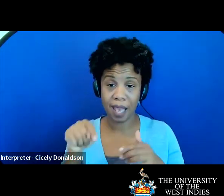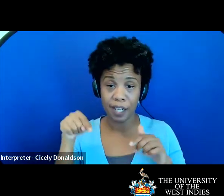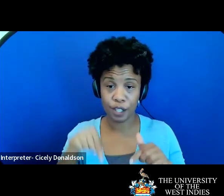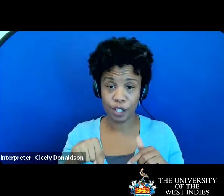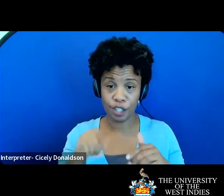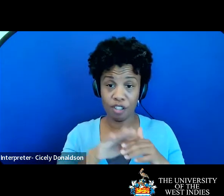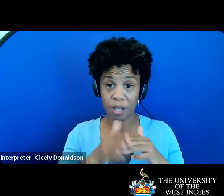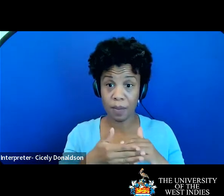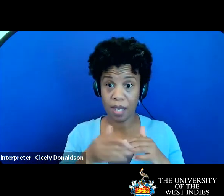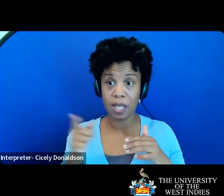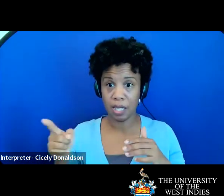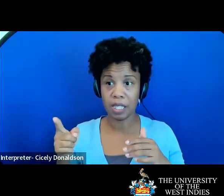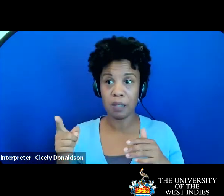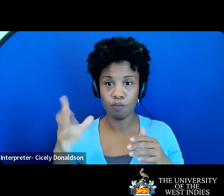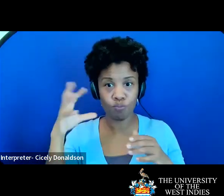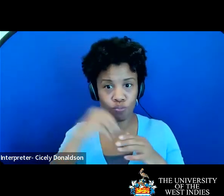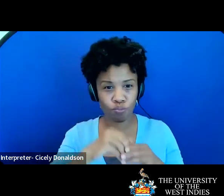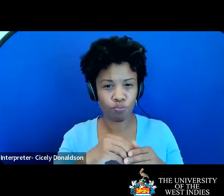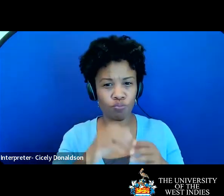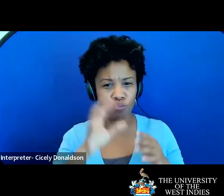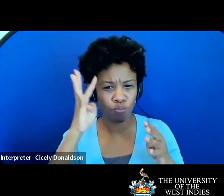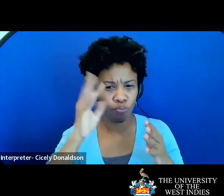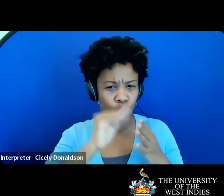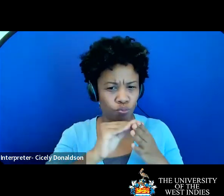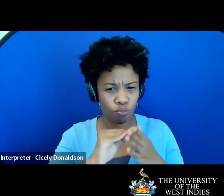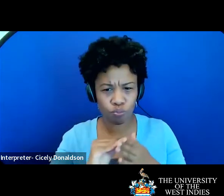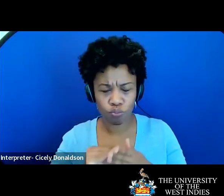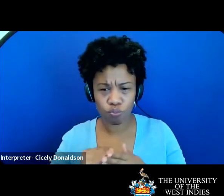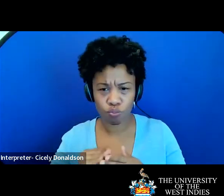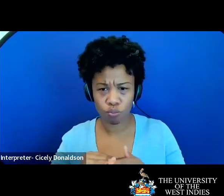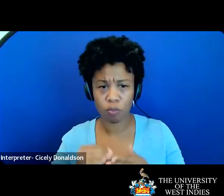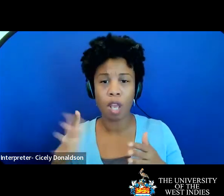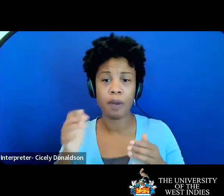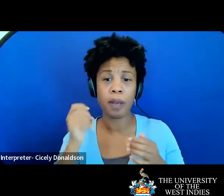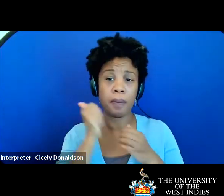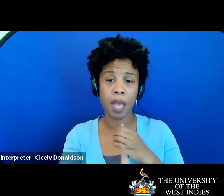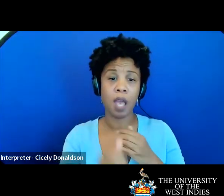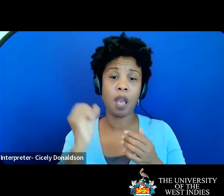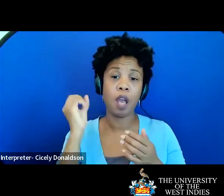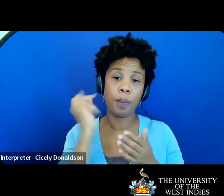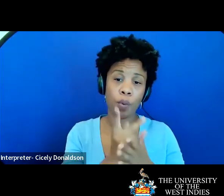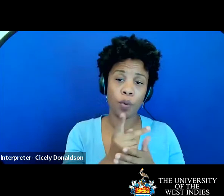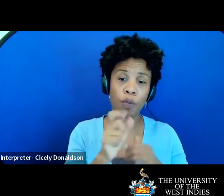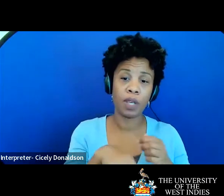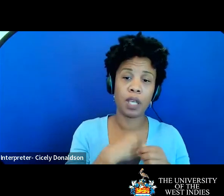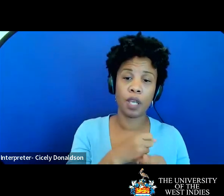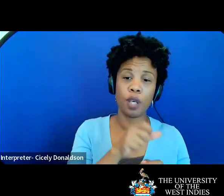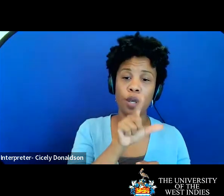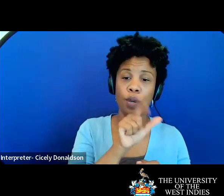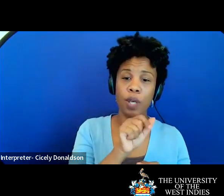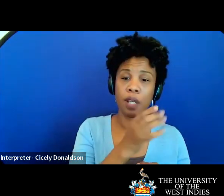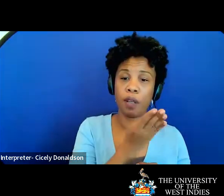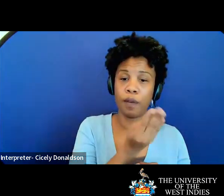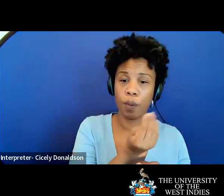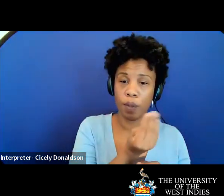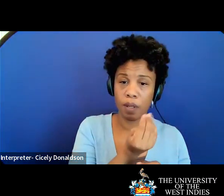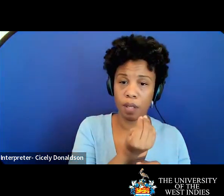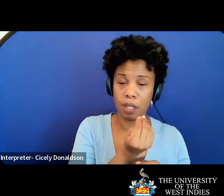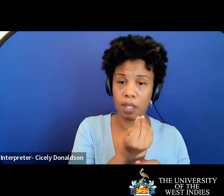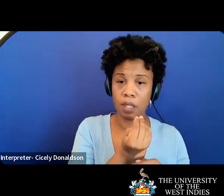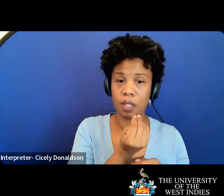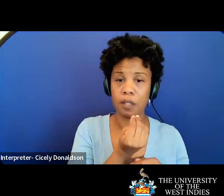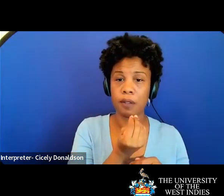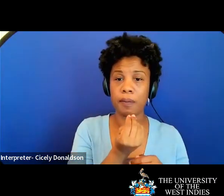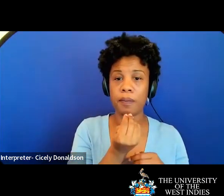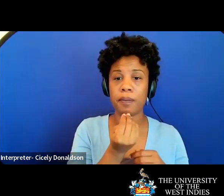Jamaica, approved in the Parliament in 2014 and came into effect